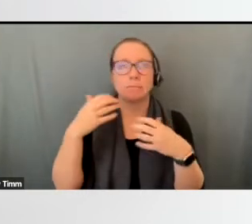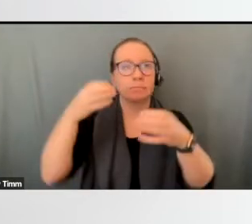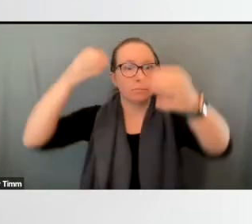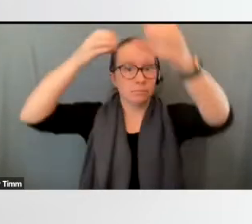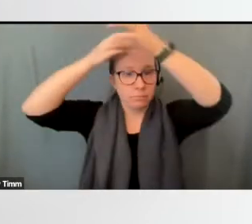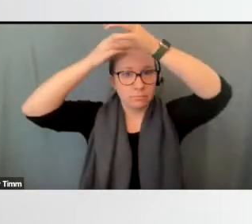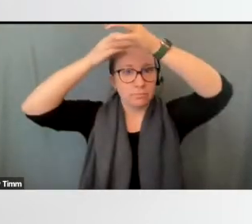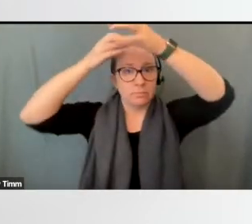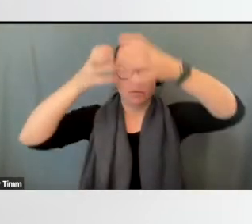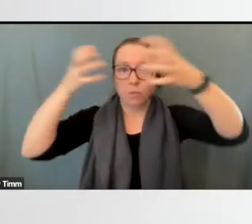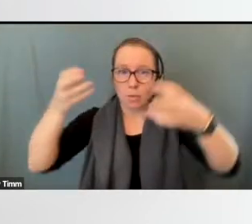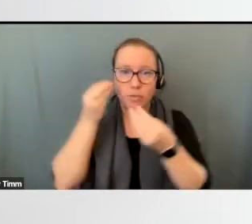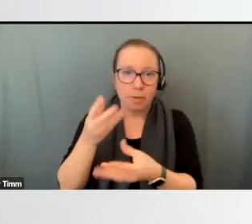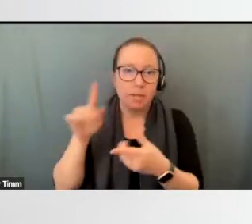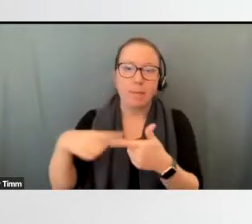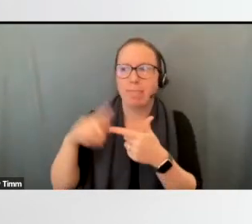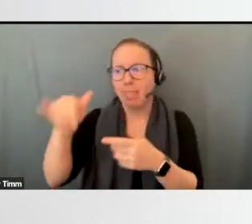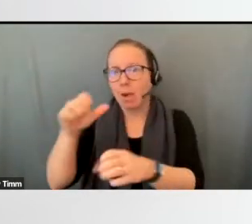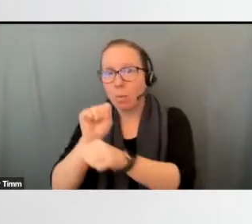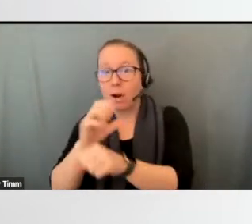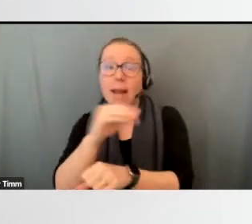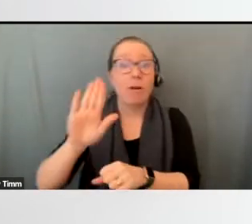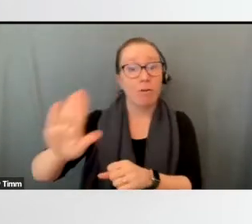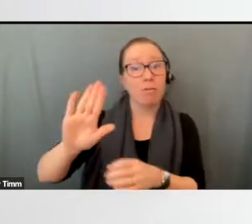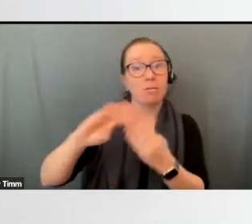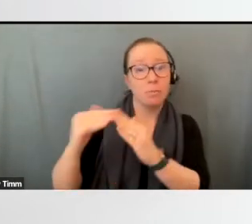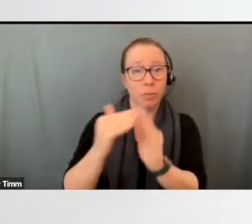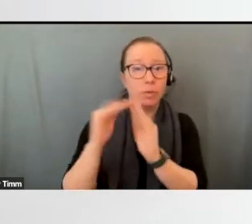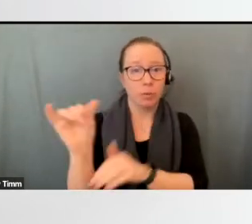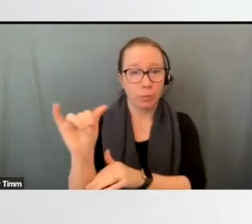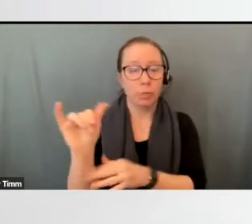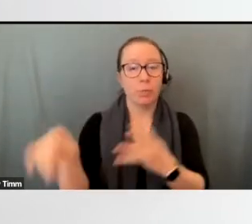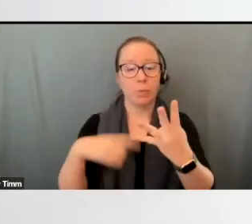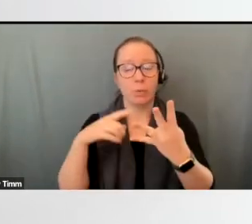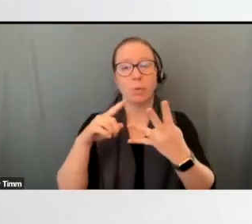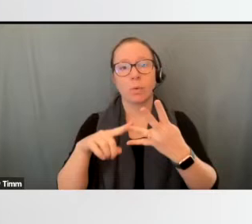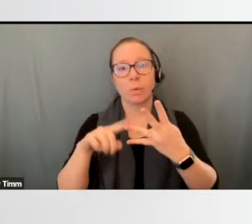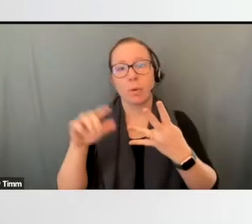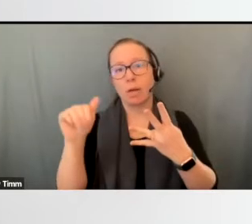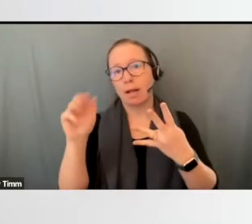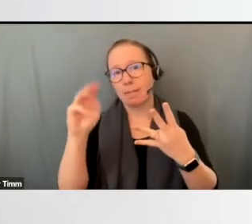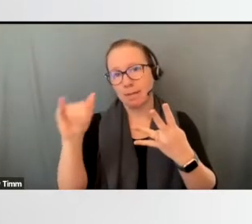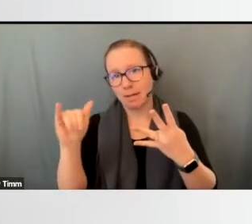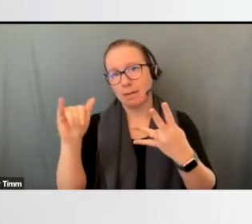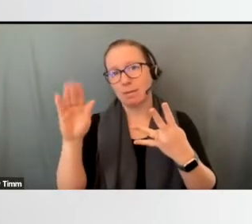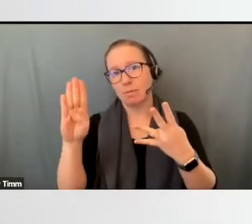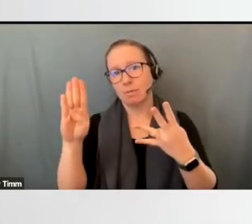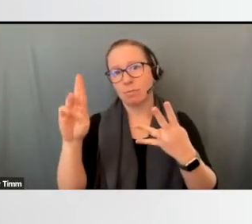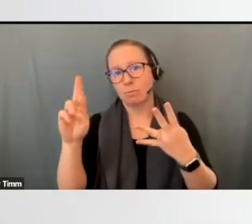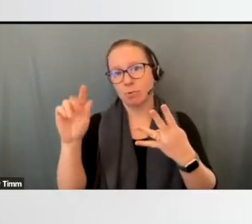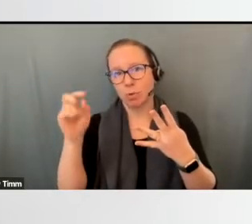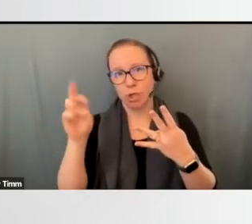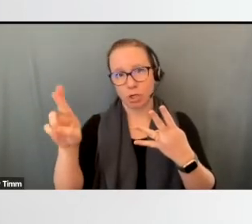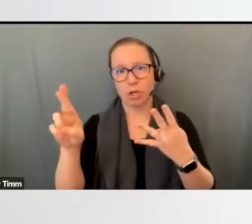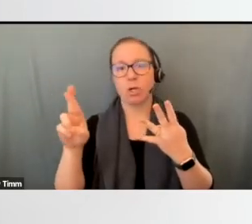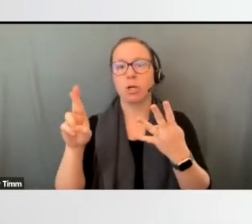only about that work, but about our communities. And then Amy Brewer, who